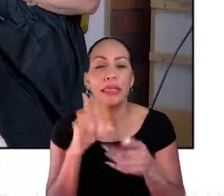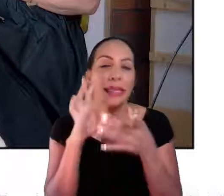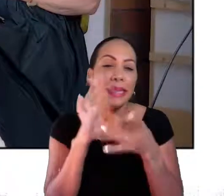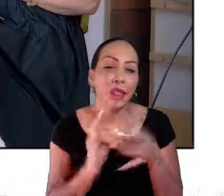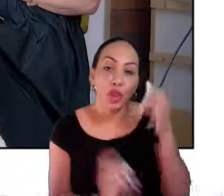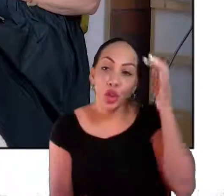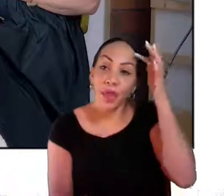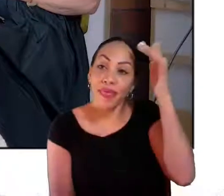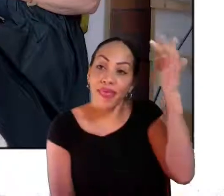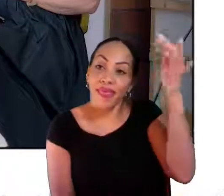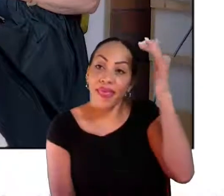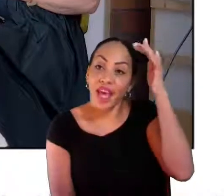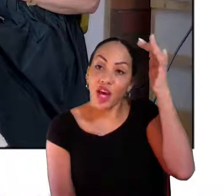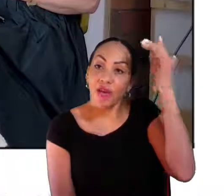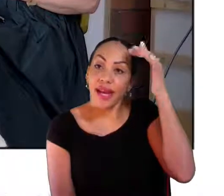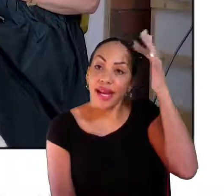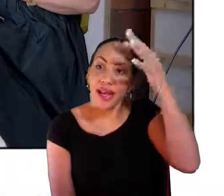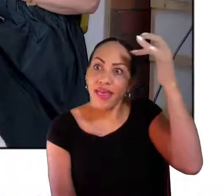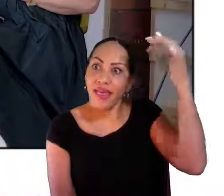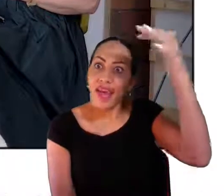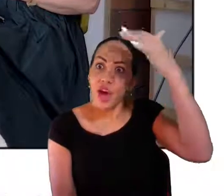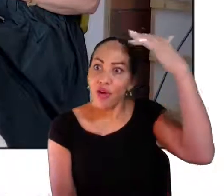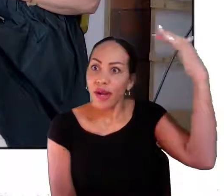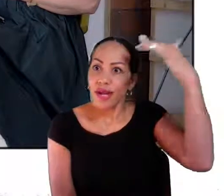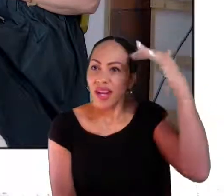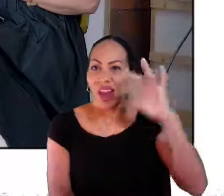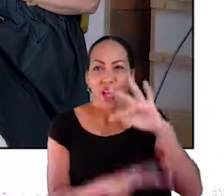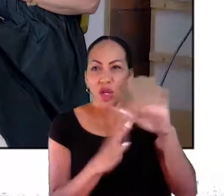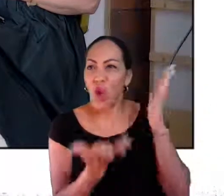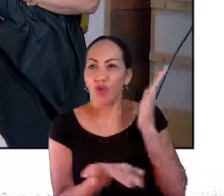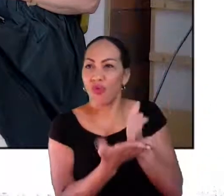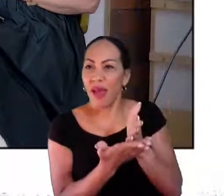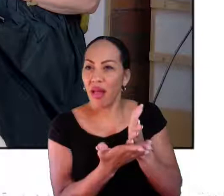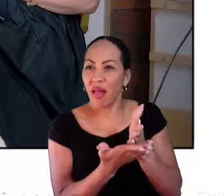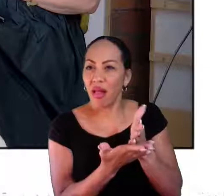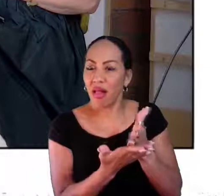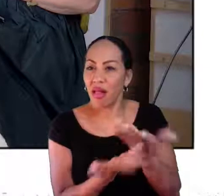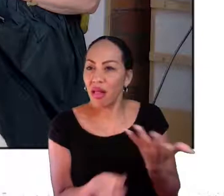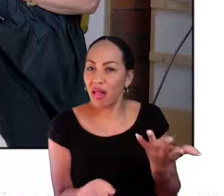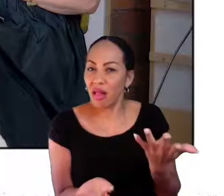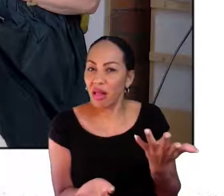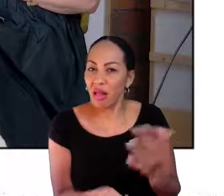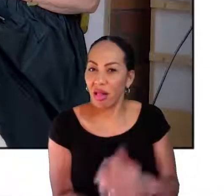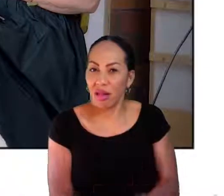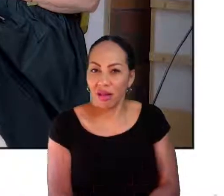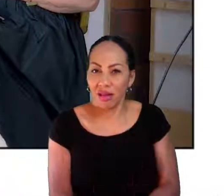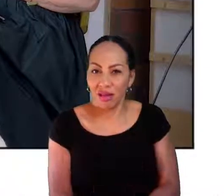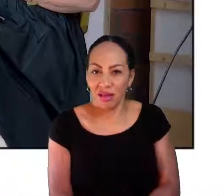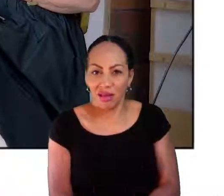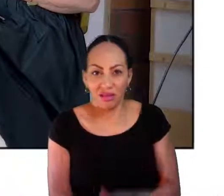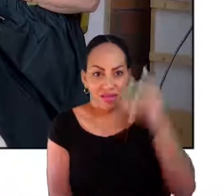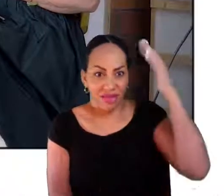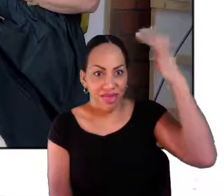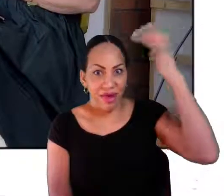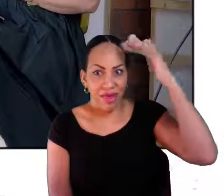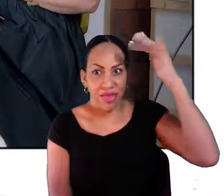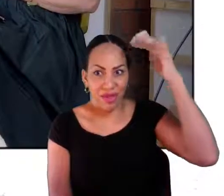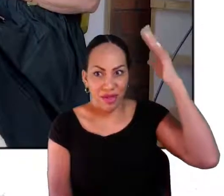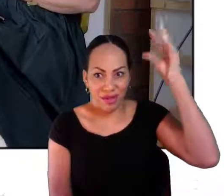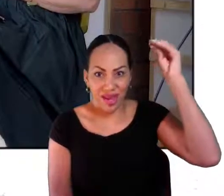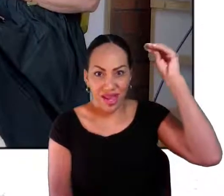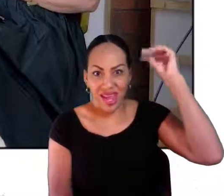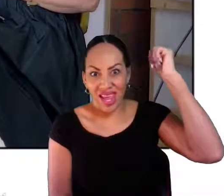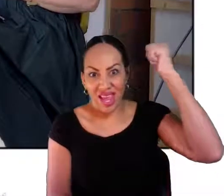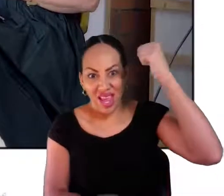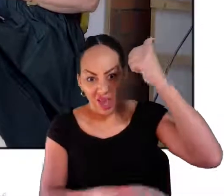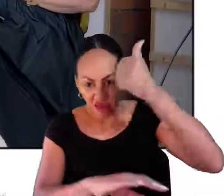feel really intangible, really deeply like theoretical stuff, which doesn't ever land in real action. That's why I talk about demonstrating your